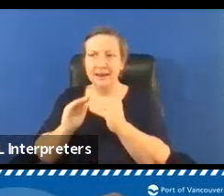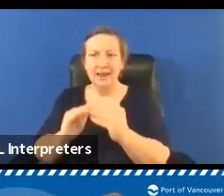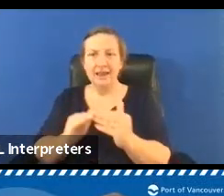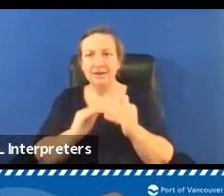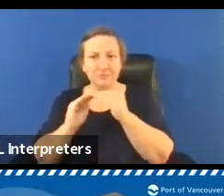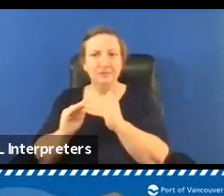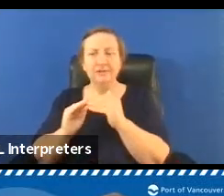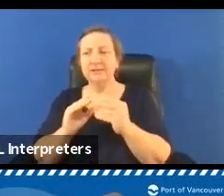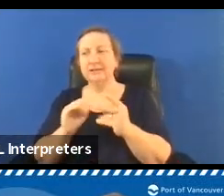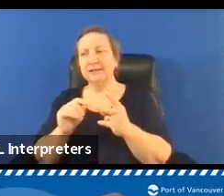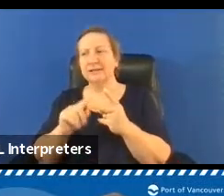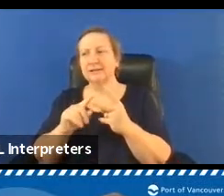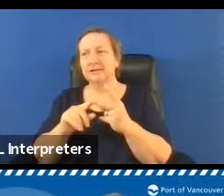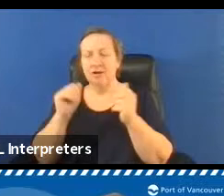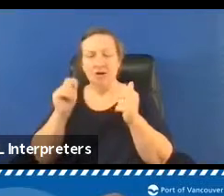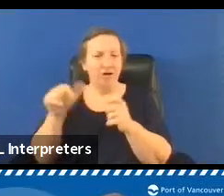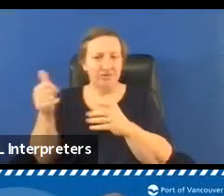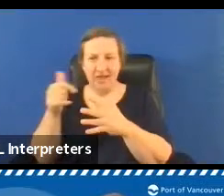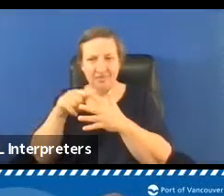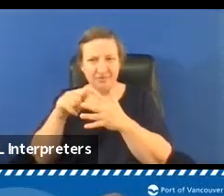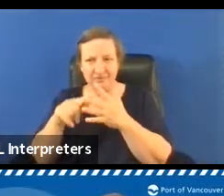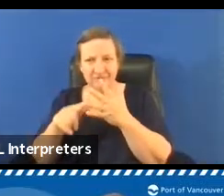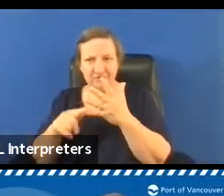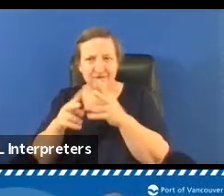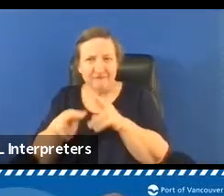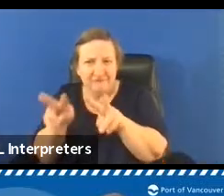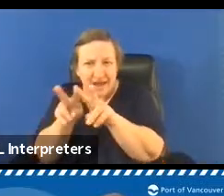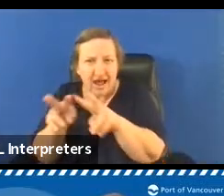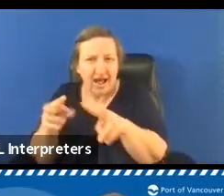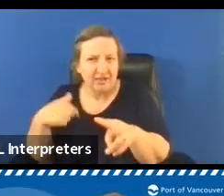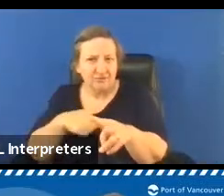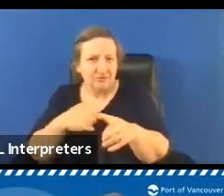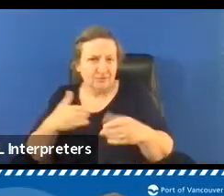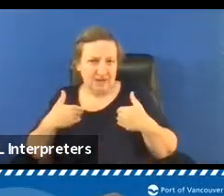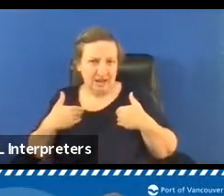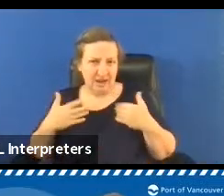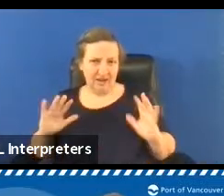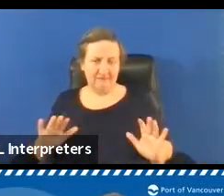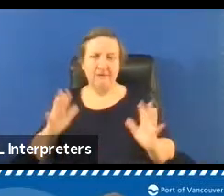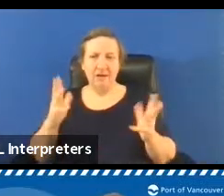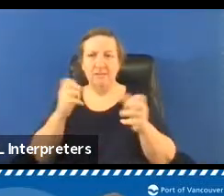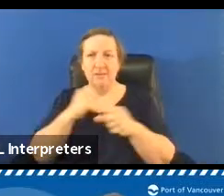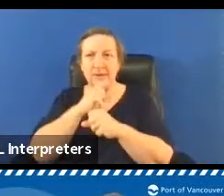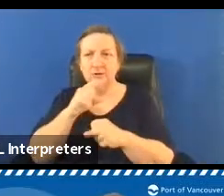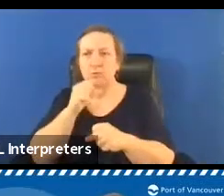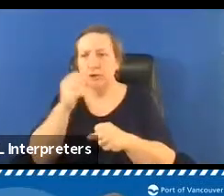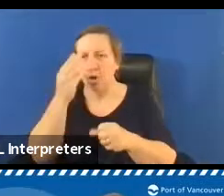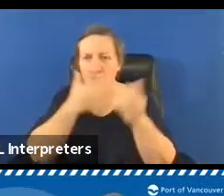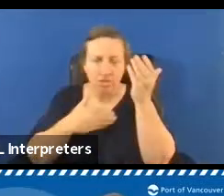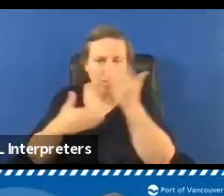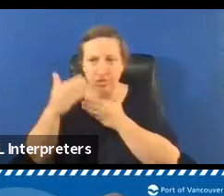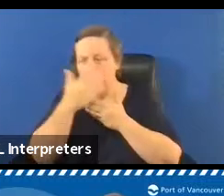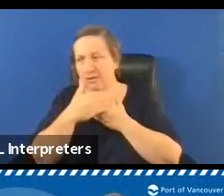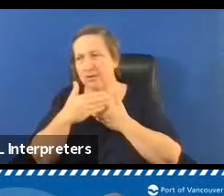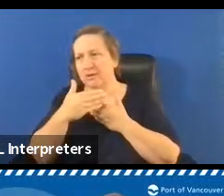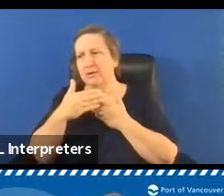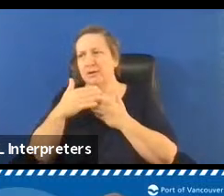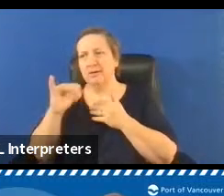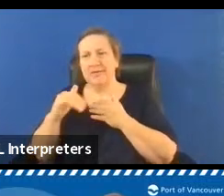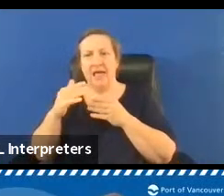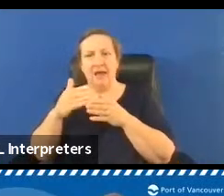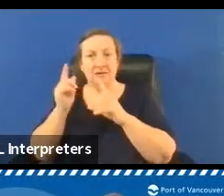and all the other values that we have, I want to make sure that we don't lose track of getting those